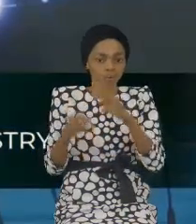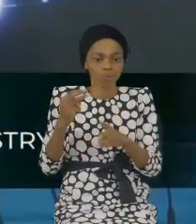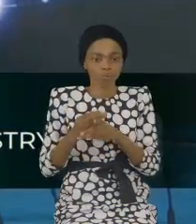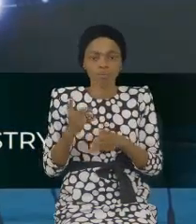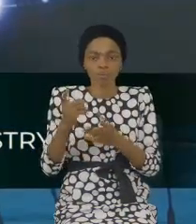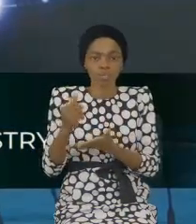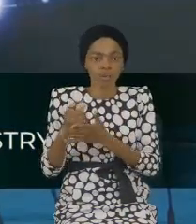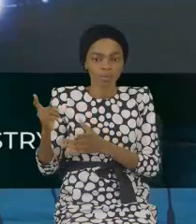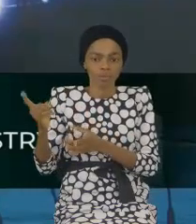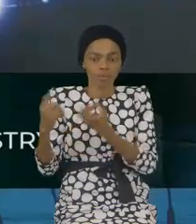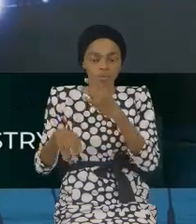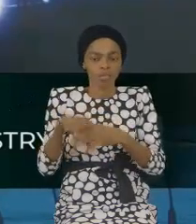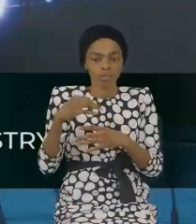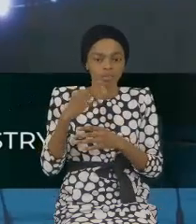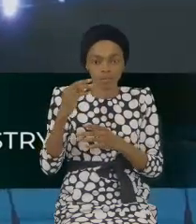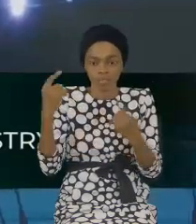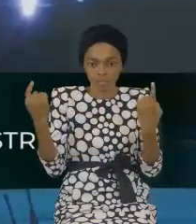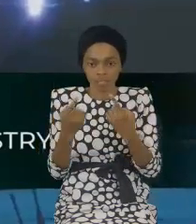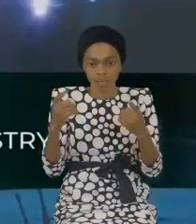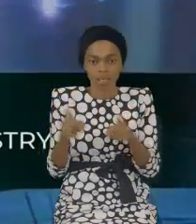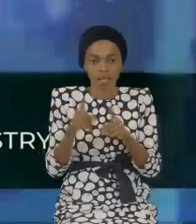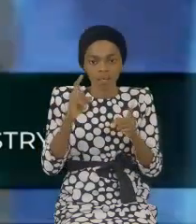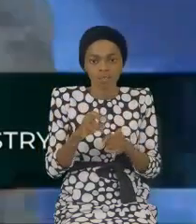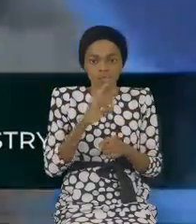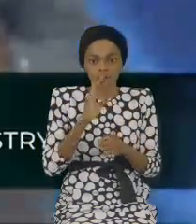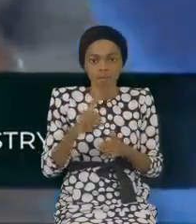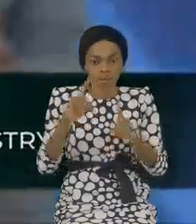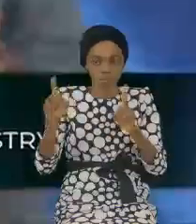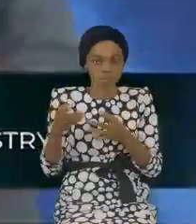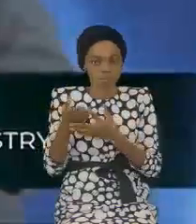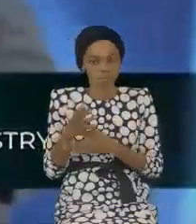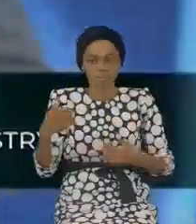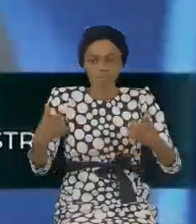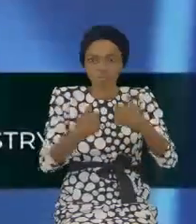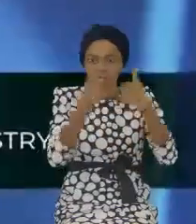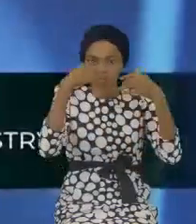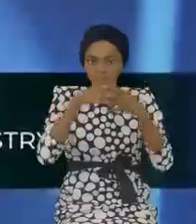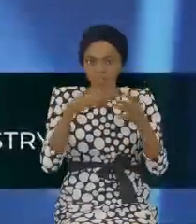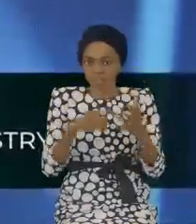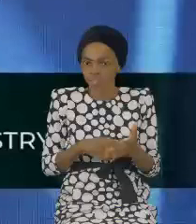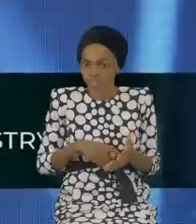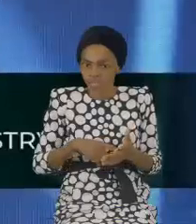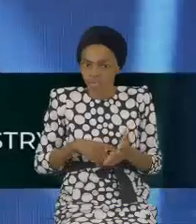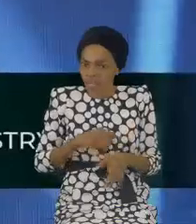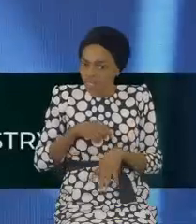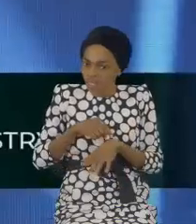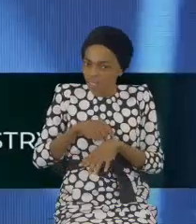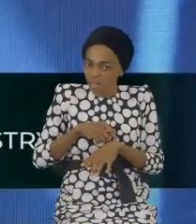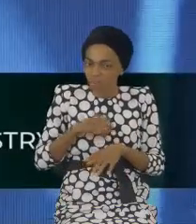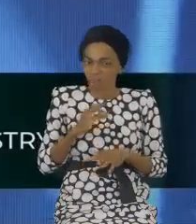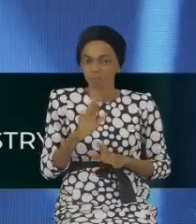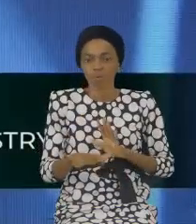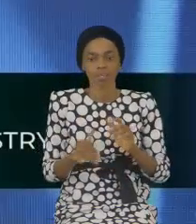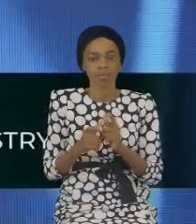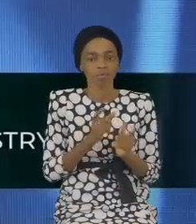sin. And as they're going through triumphantly in this period of our walking with the Lord, "Walk